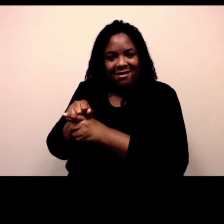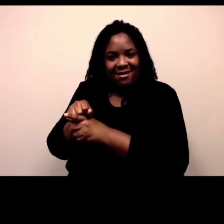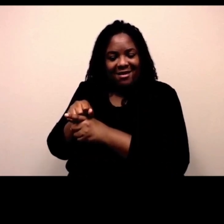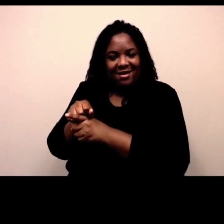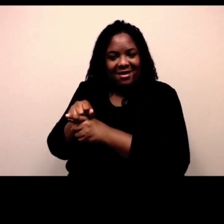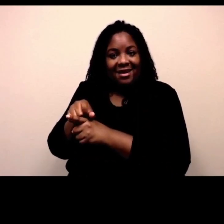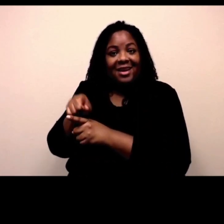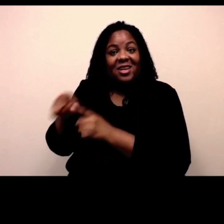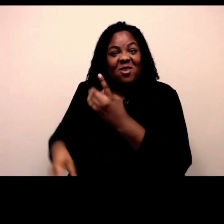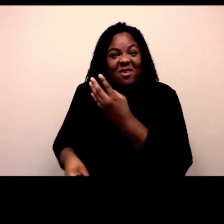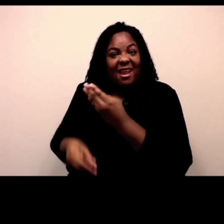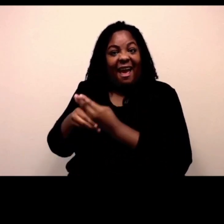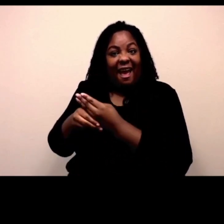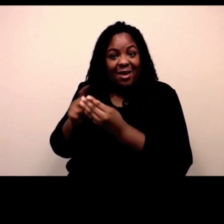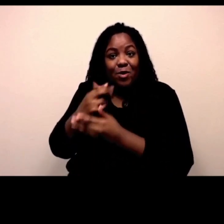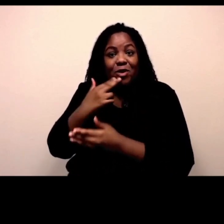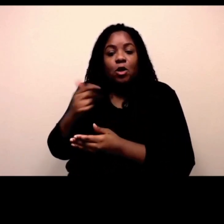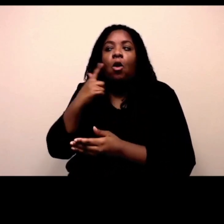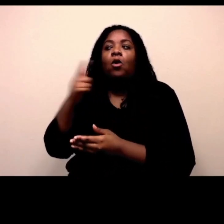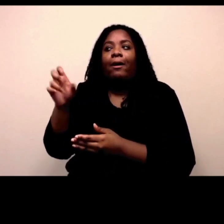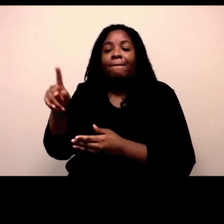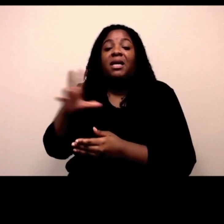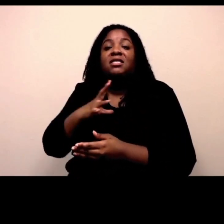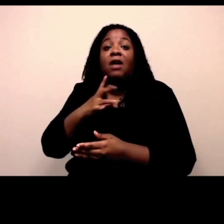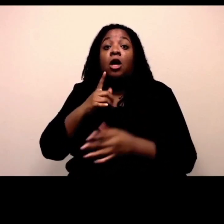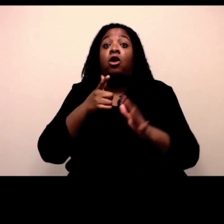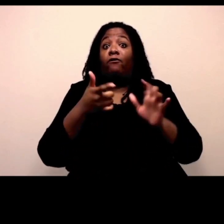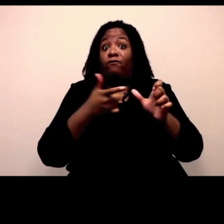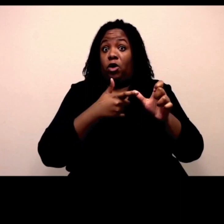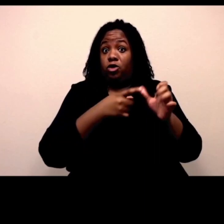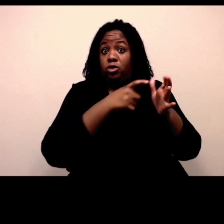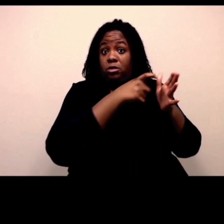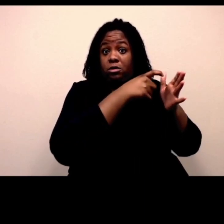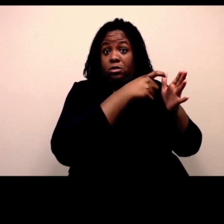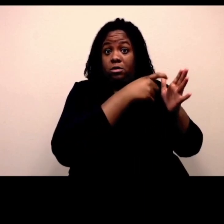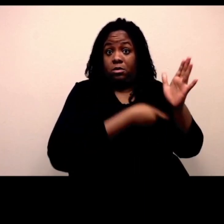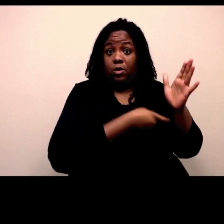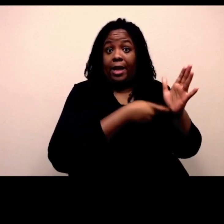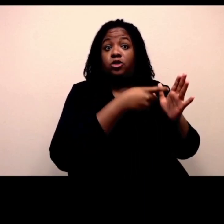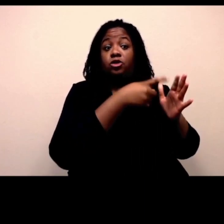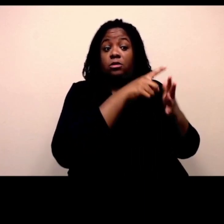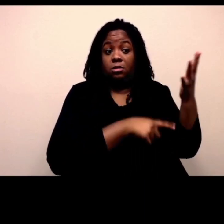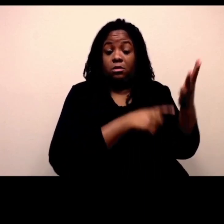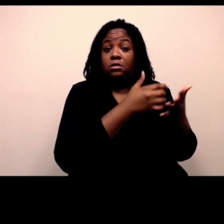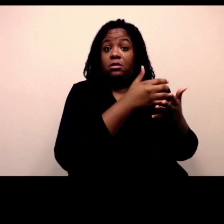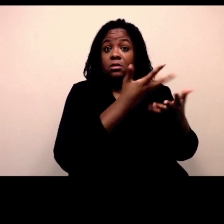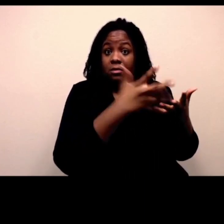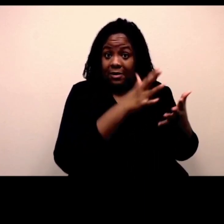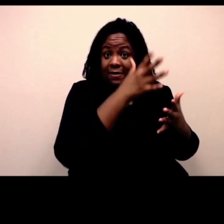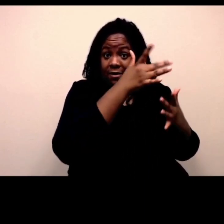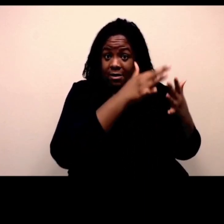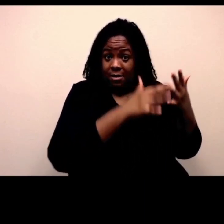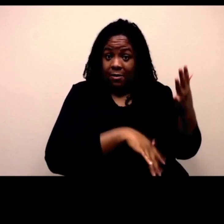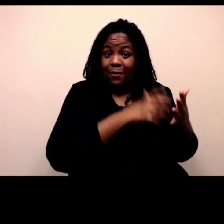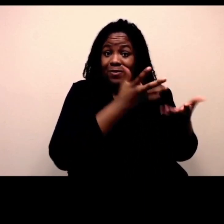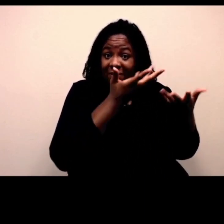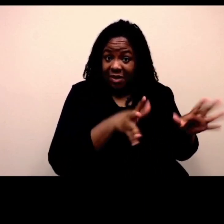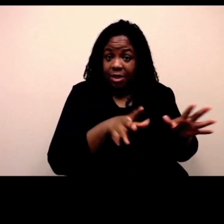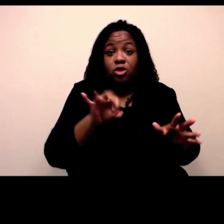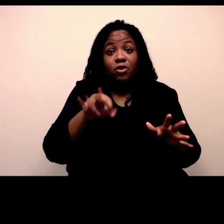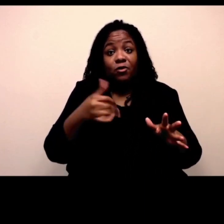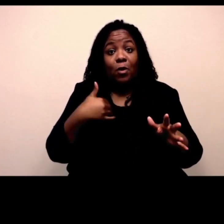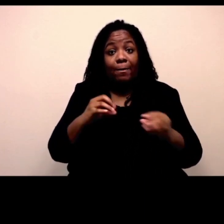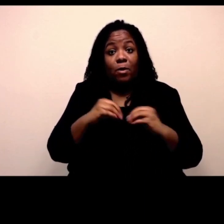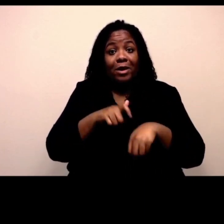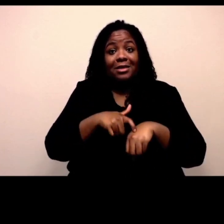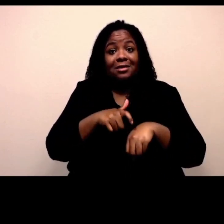that cute stuff, here's the requirements I need you to do on Scratch and Microbit first. Then when we have time, if we have time,